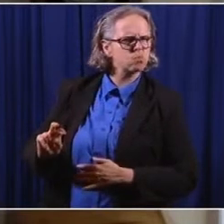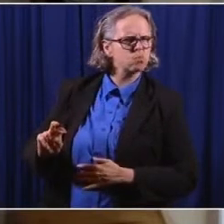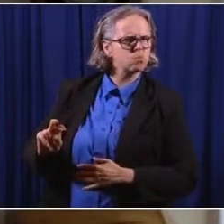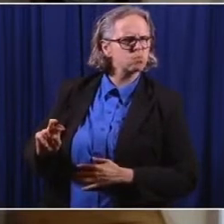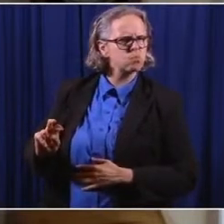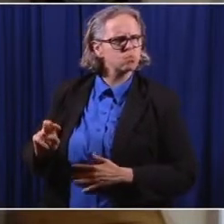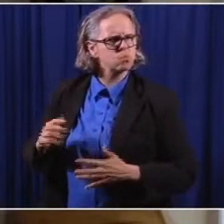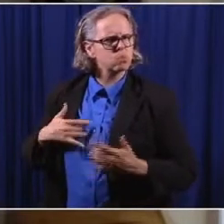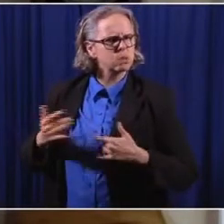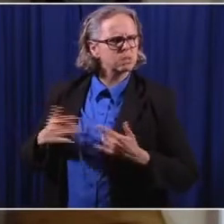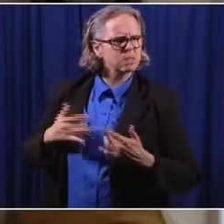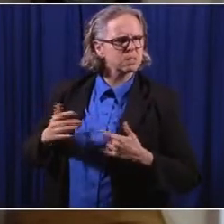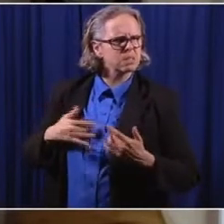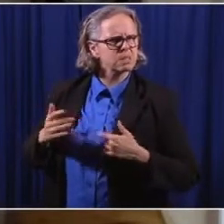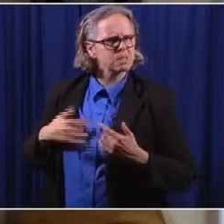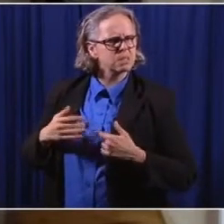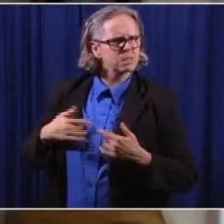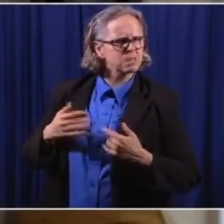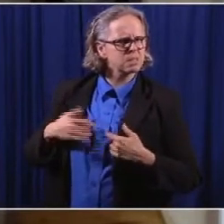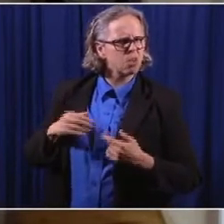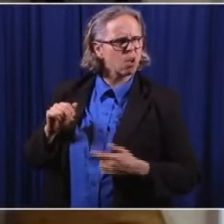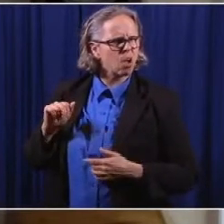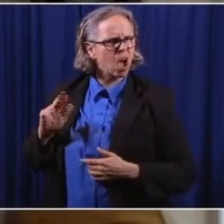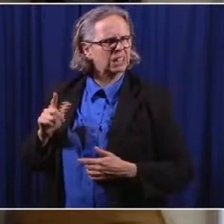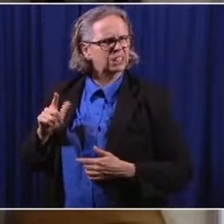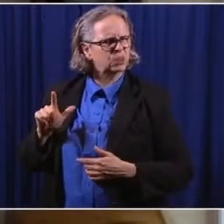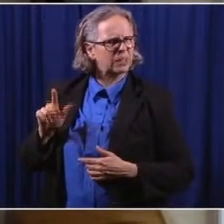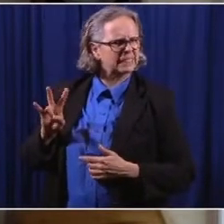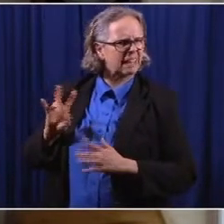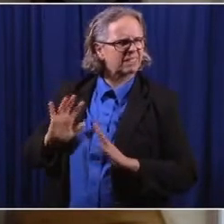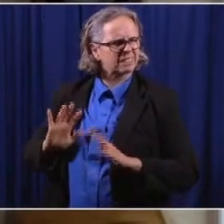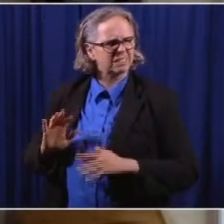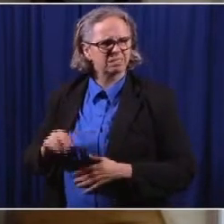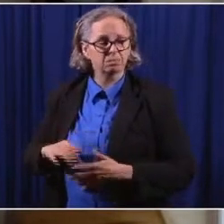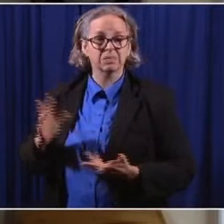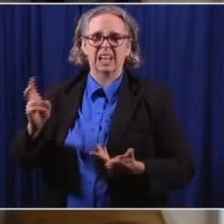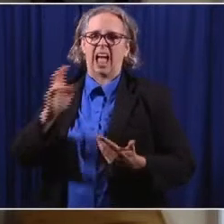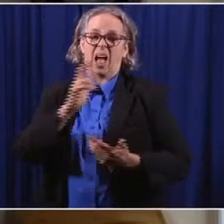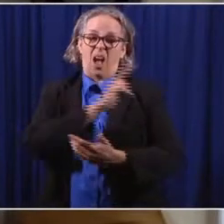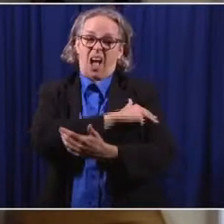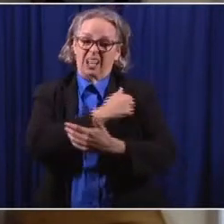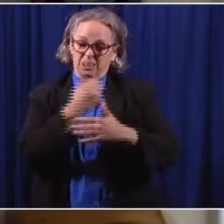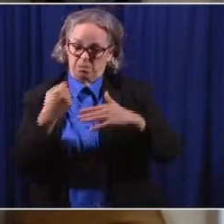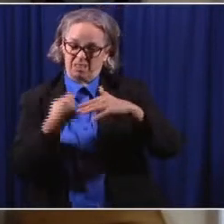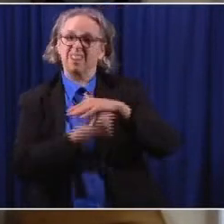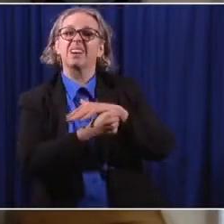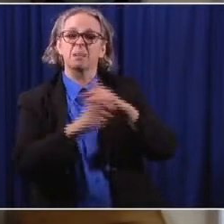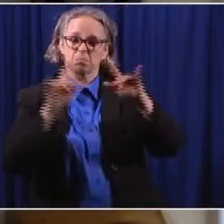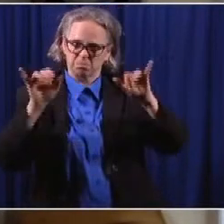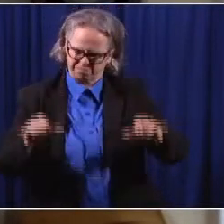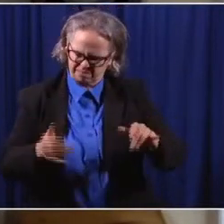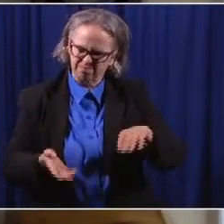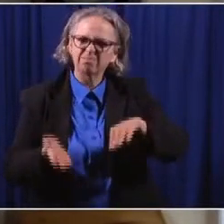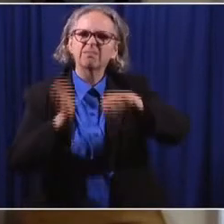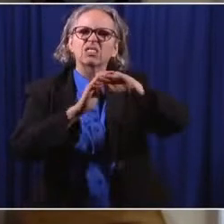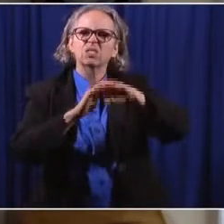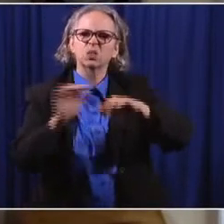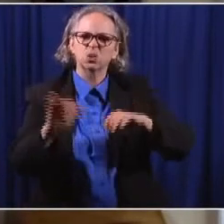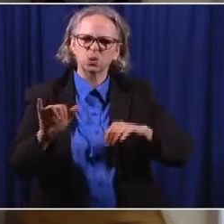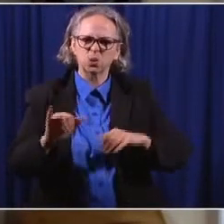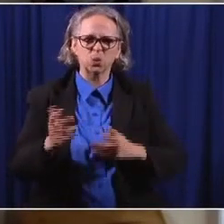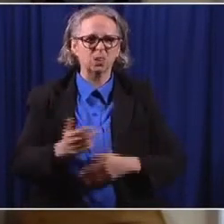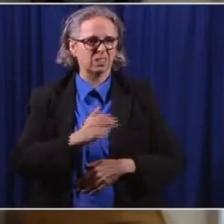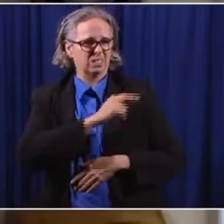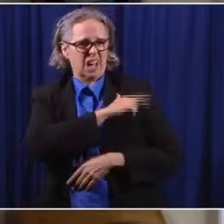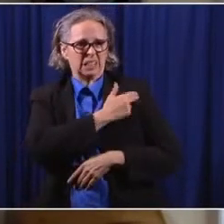The county also seeing a sustained increase in hospitalizations. Admission numbers have increased from 2